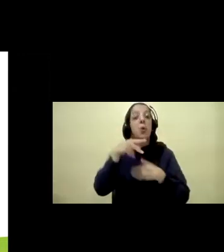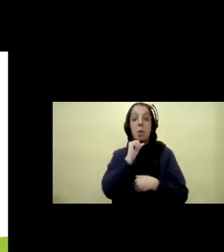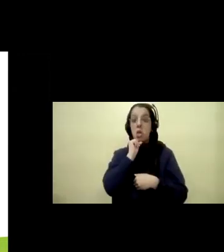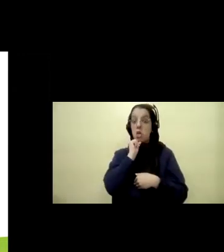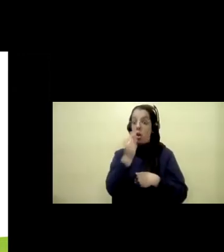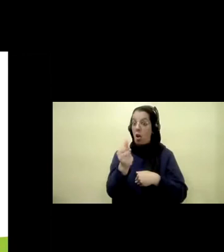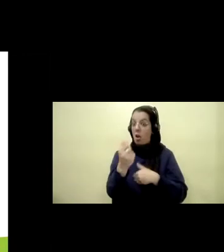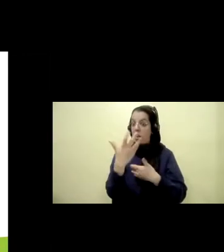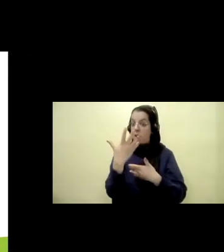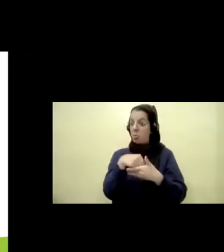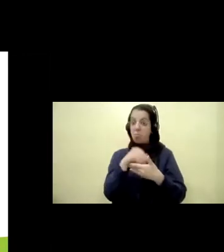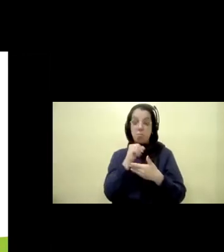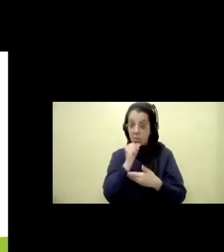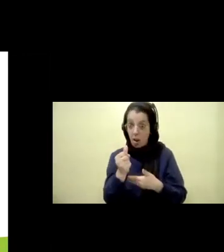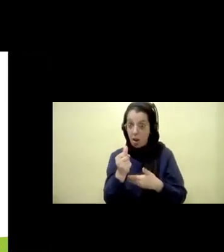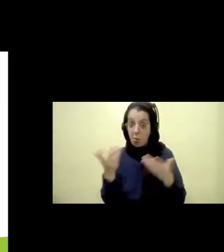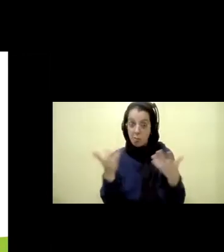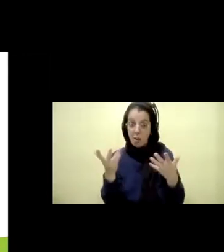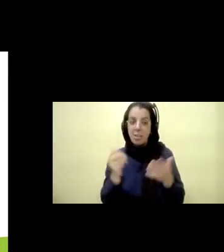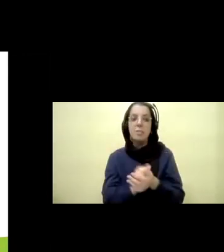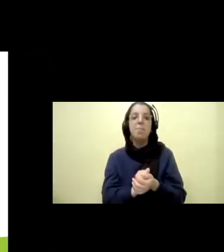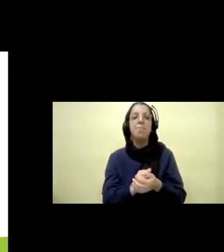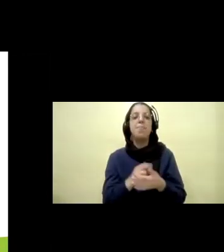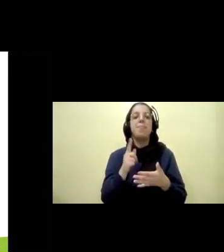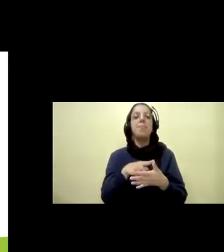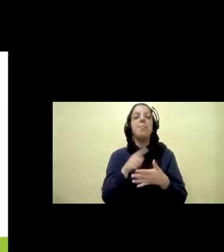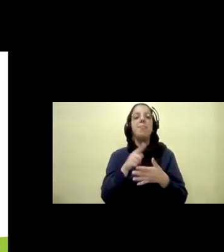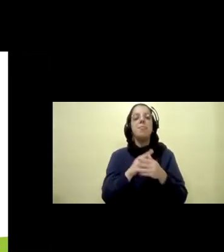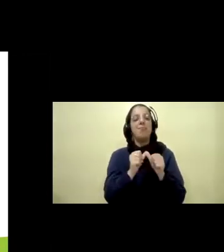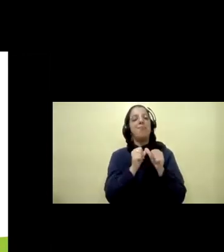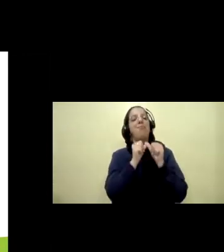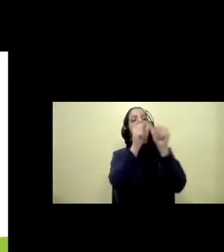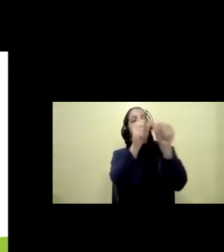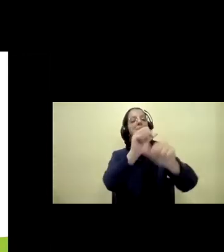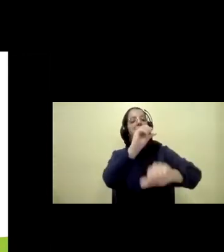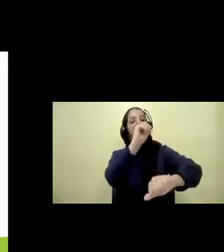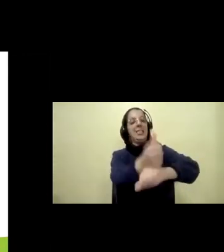support? This program cannot support permanent installations.